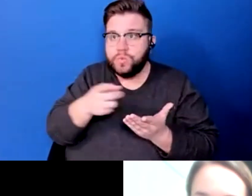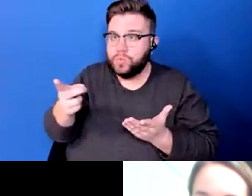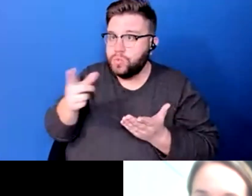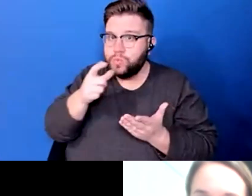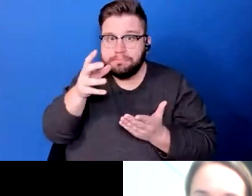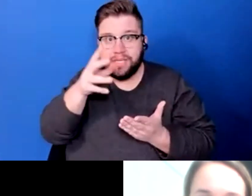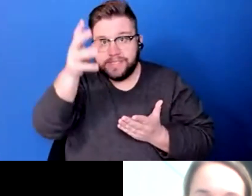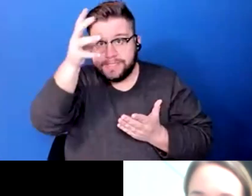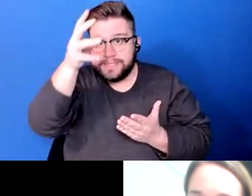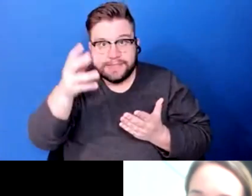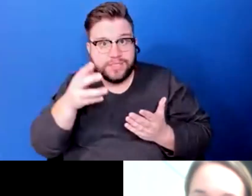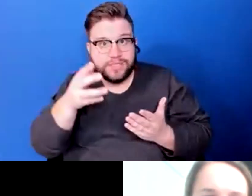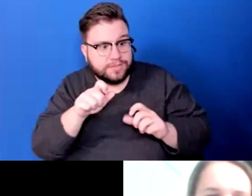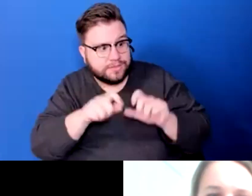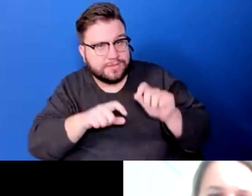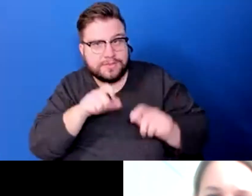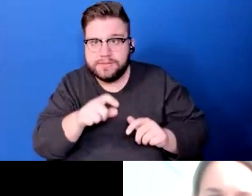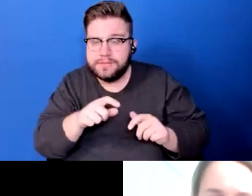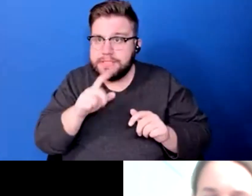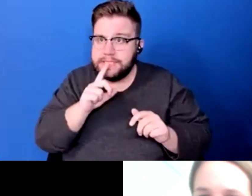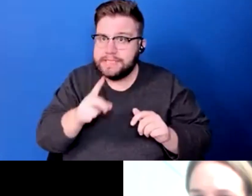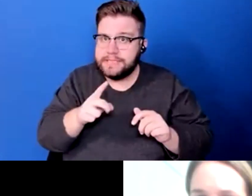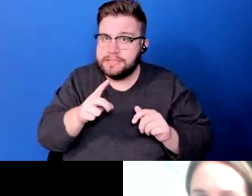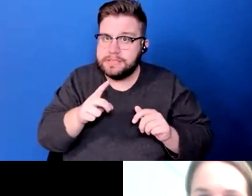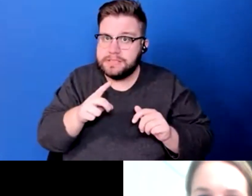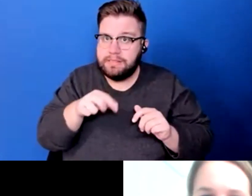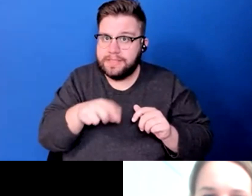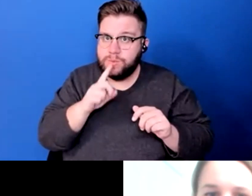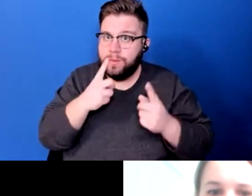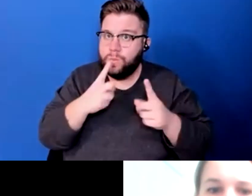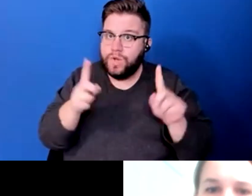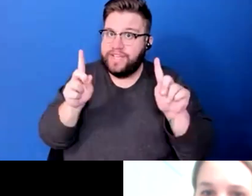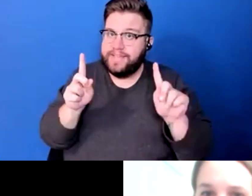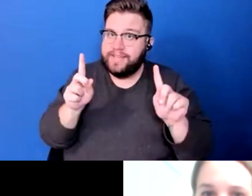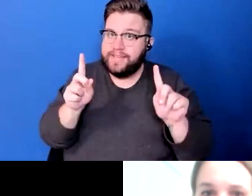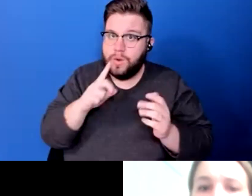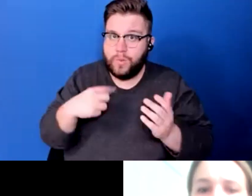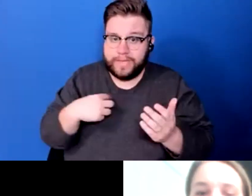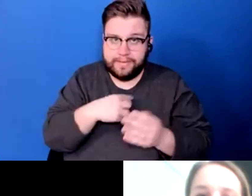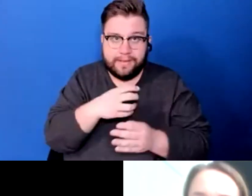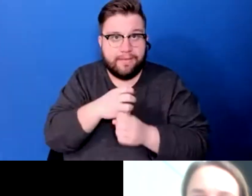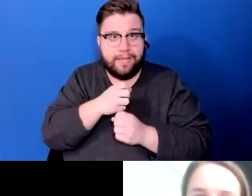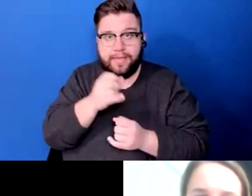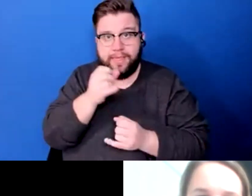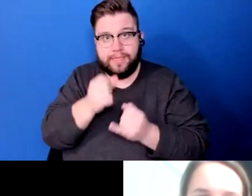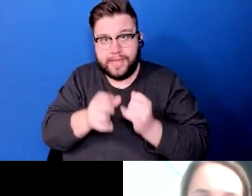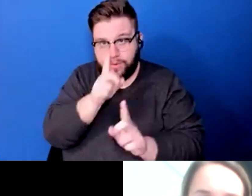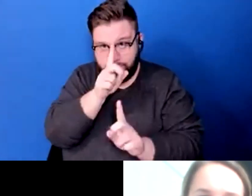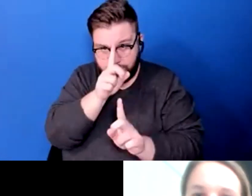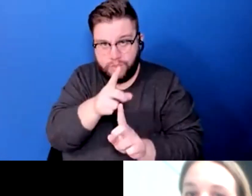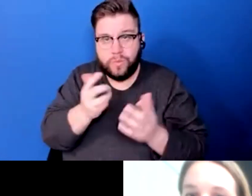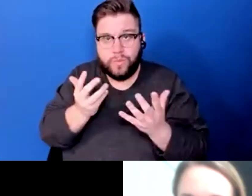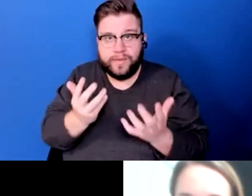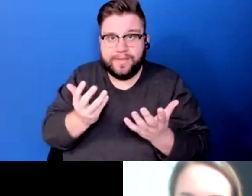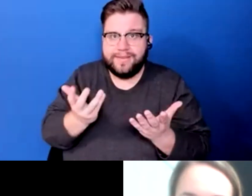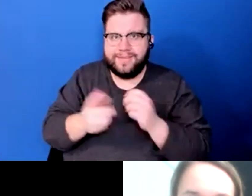end result that they really want? I think that question said something about forgetting, the punishment was happening